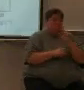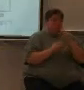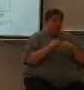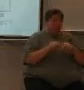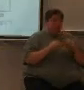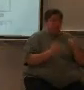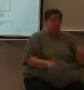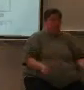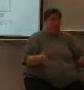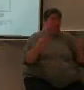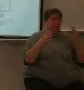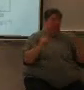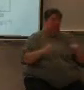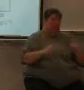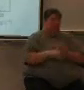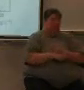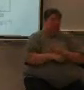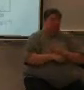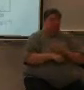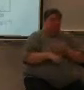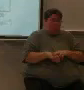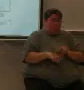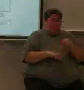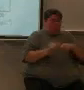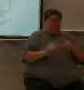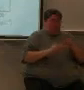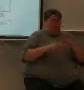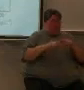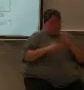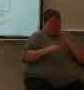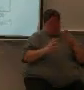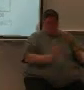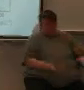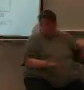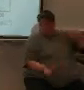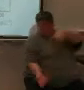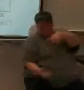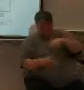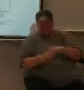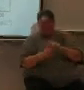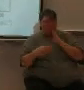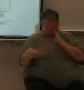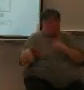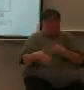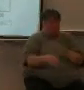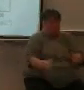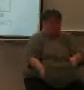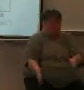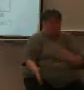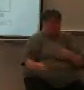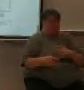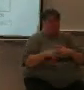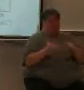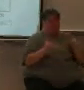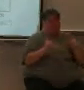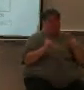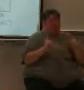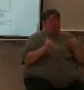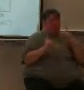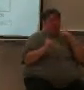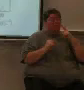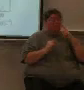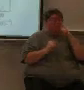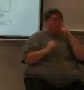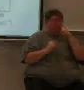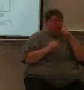use. Certainly that you can't just dump salty water into a stream, but when it comes to public safety and